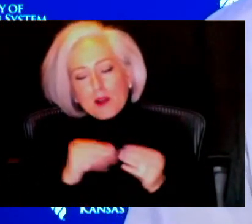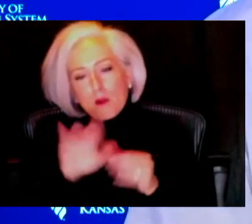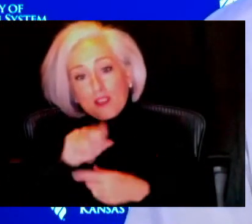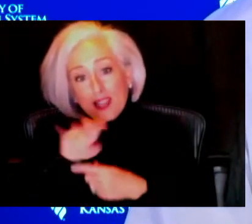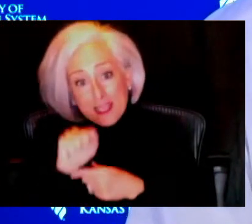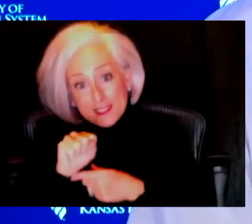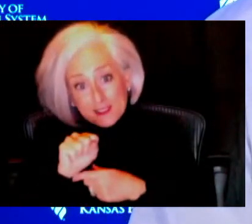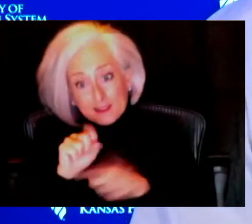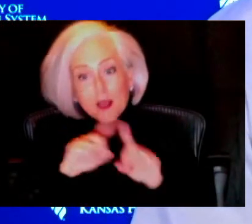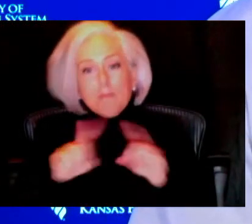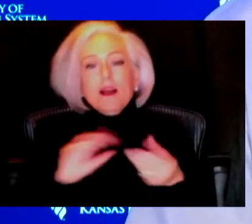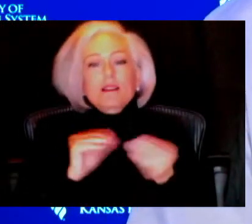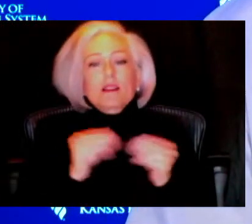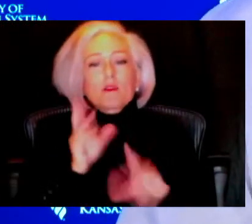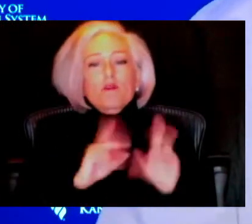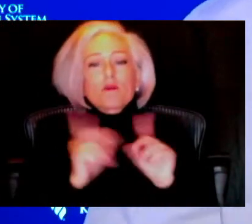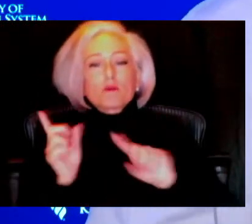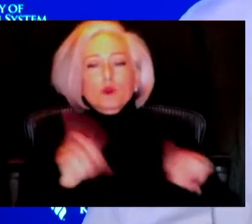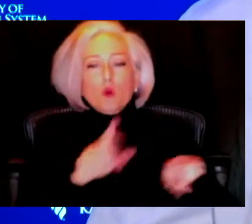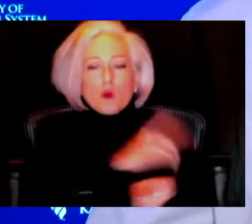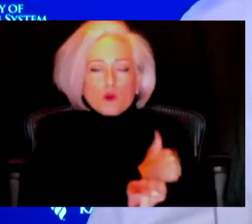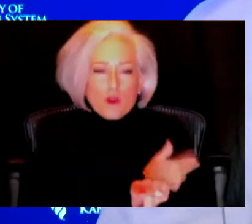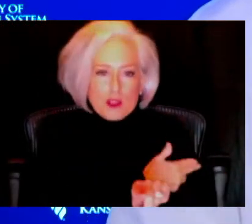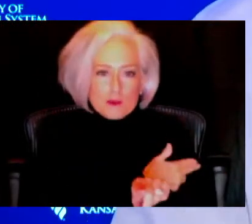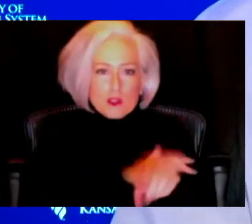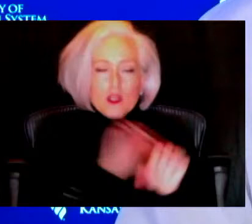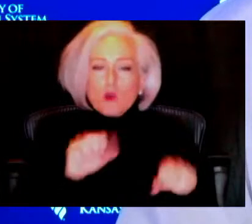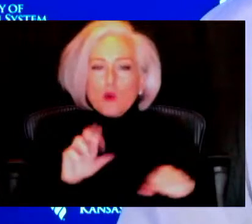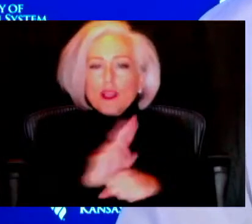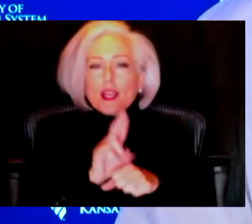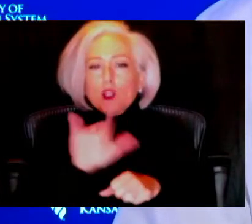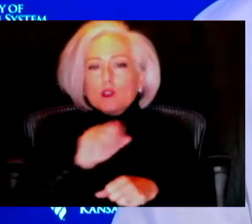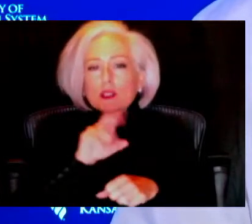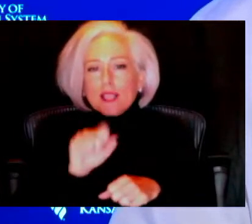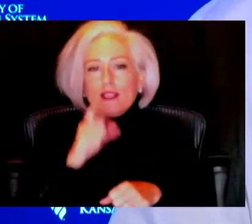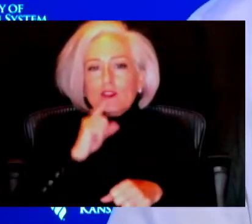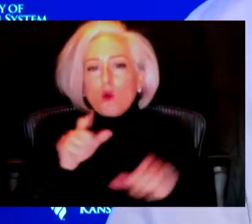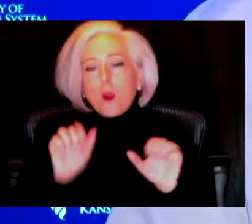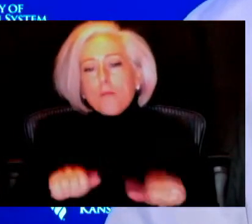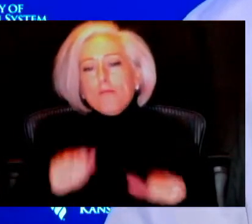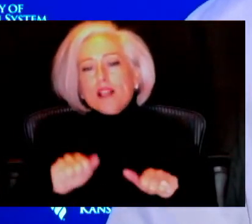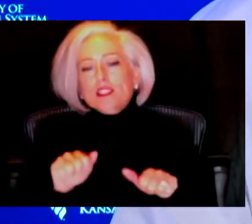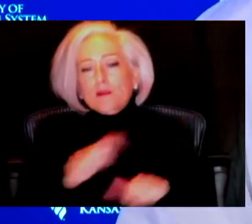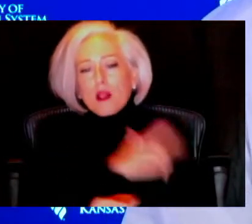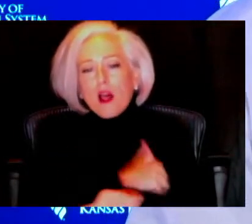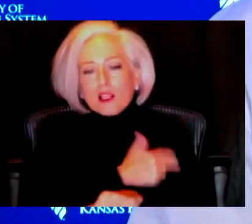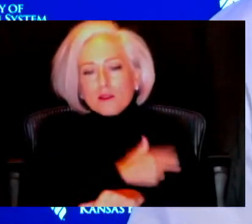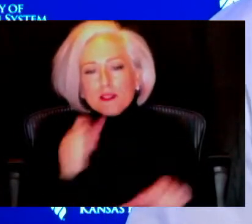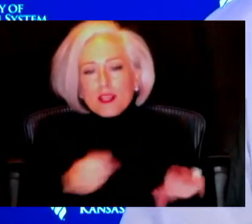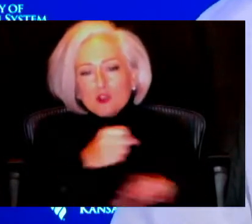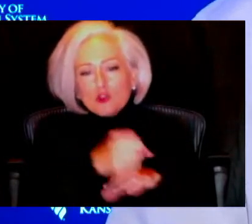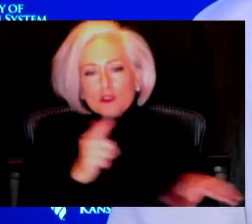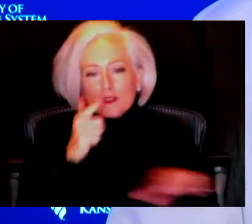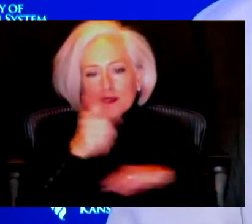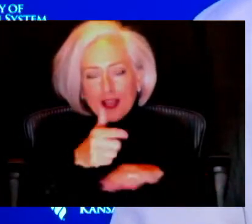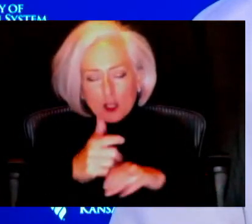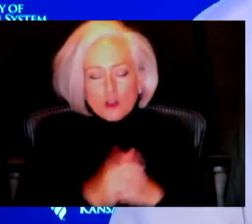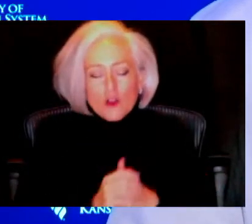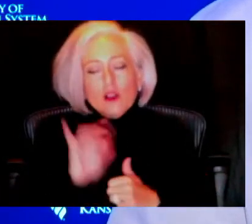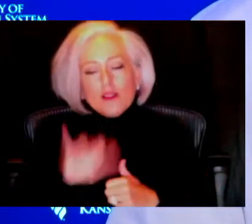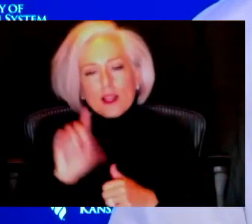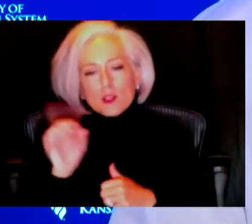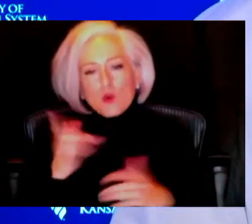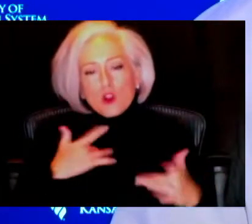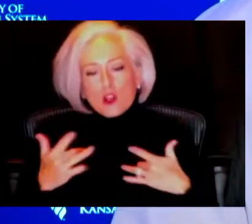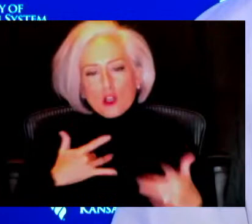cases somewhat as a proxy for the impending hospitalizations that may come. So there is always that concern there,